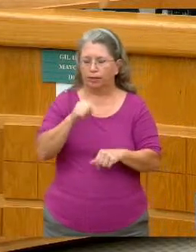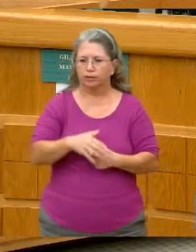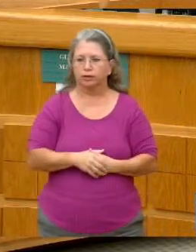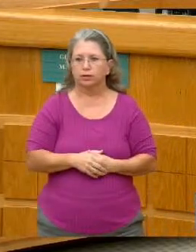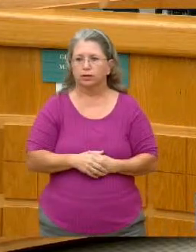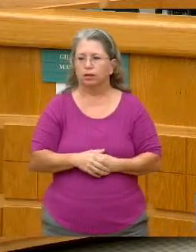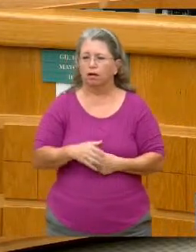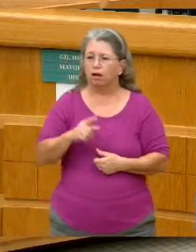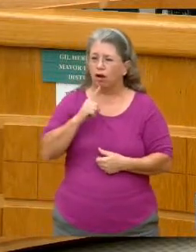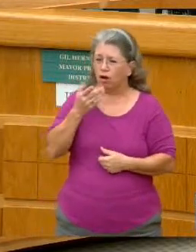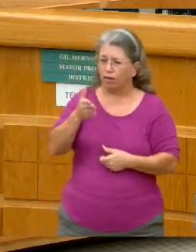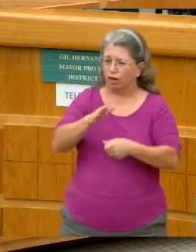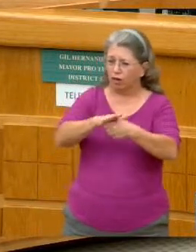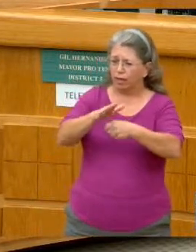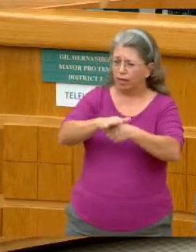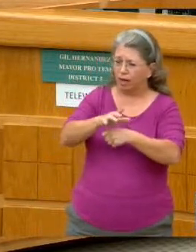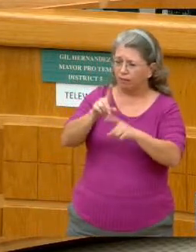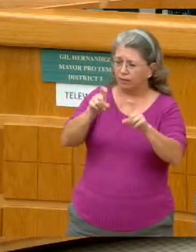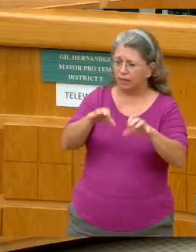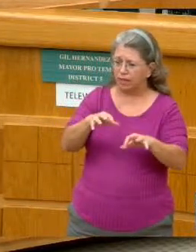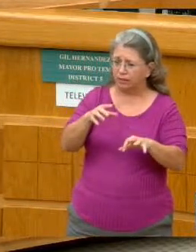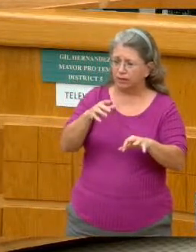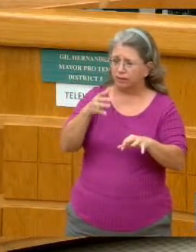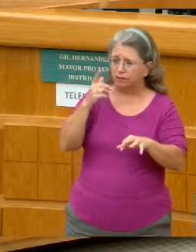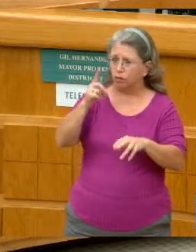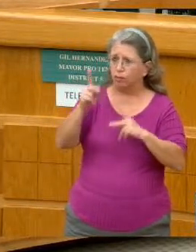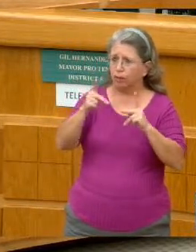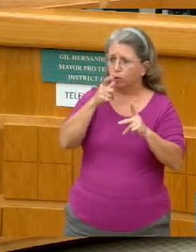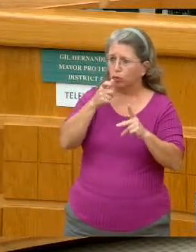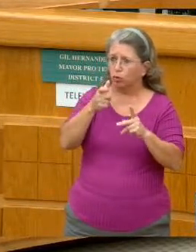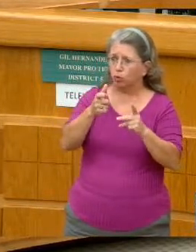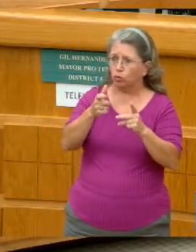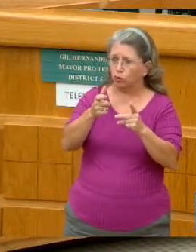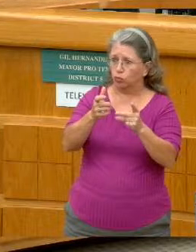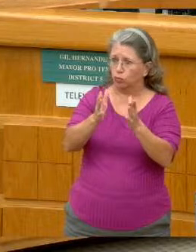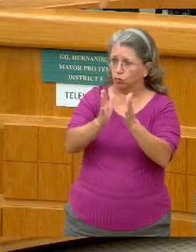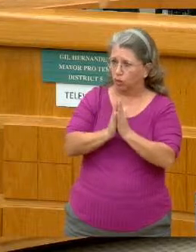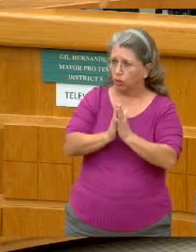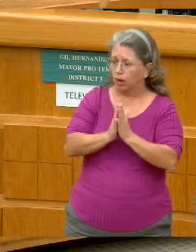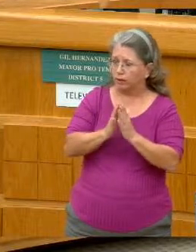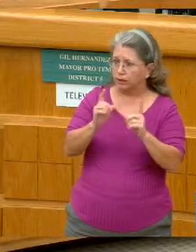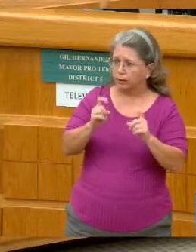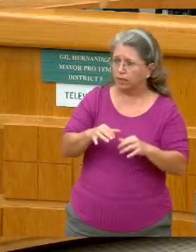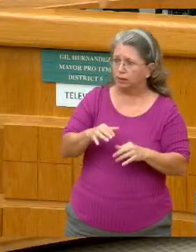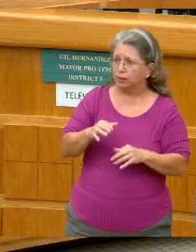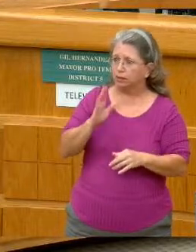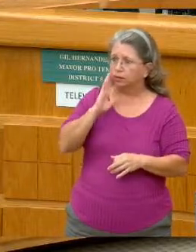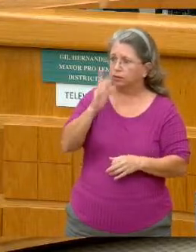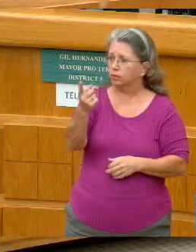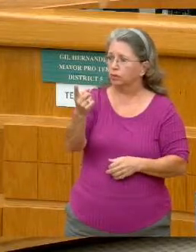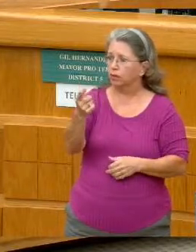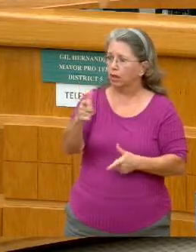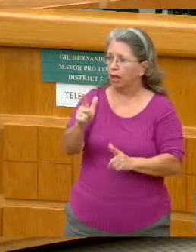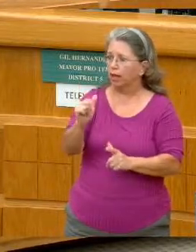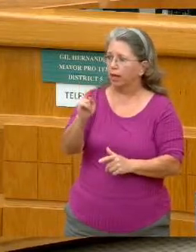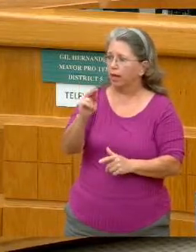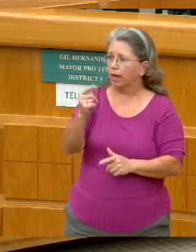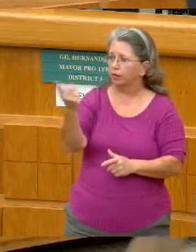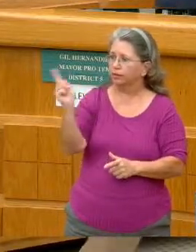enough tests for people who request them? I'm going to let Annette come down and address that.